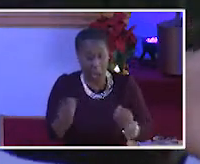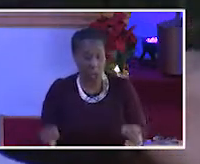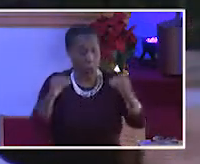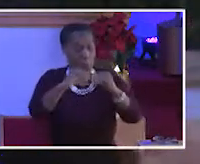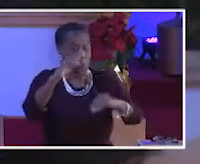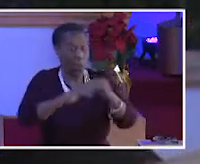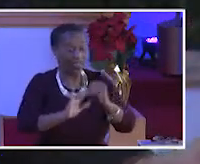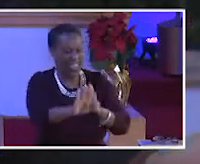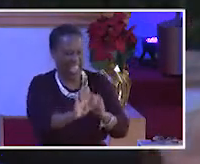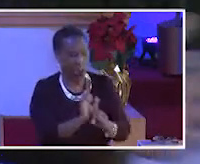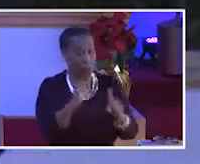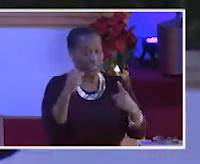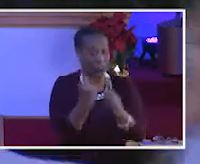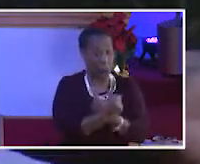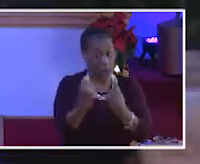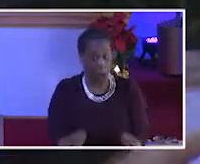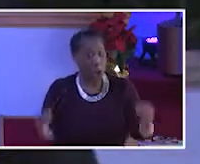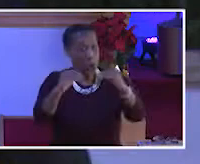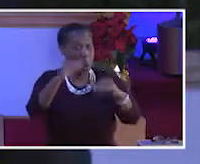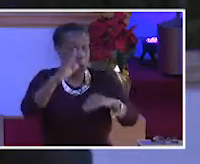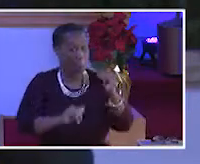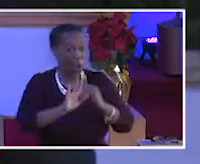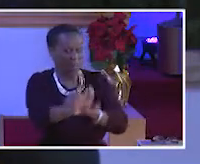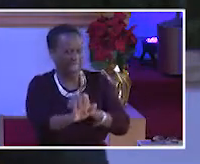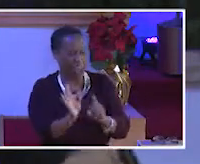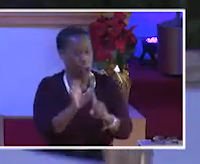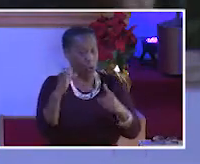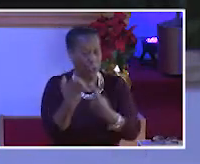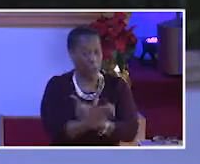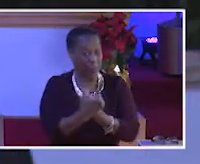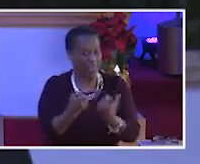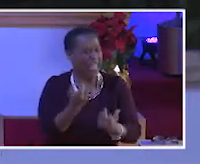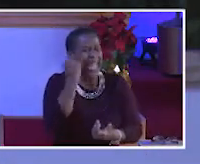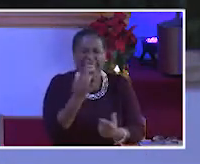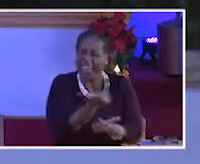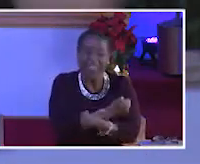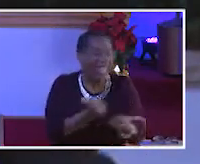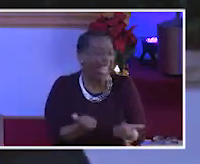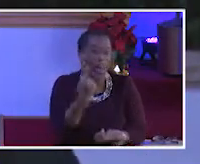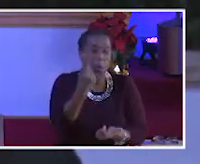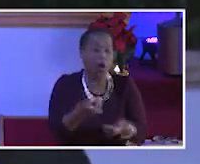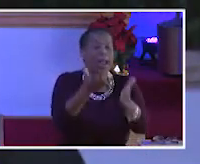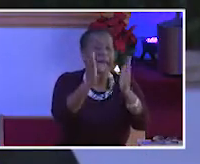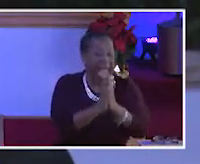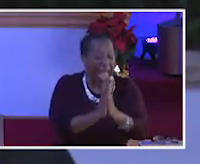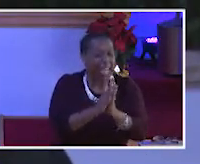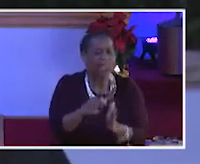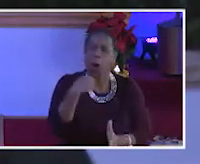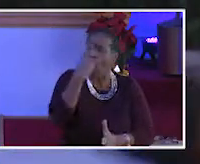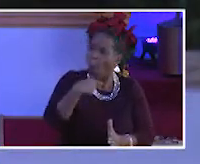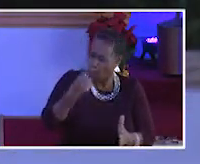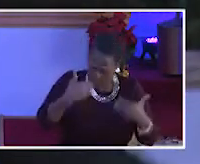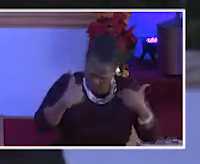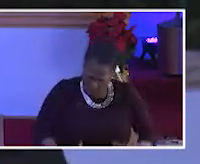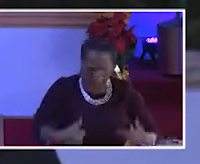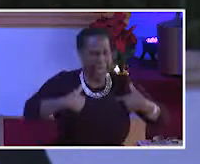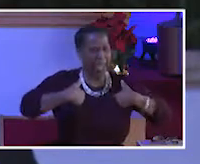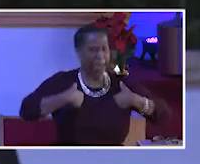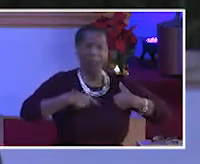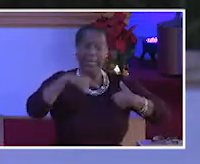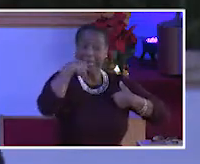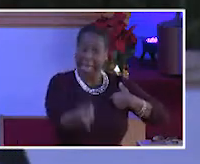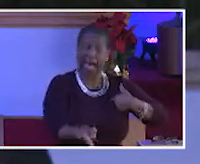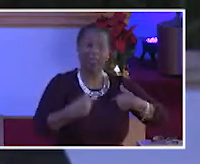more than your situation. You're more than your circumstance. If anybody asks you who I am, tell